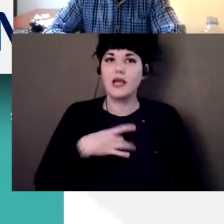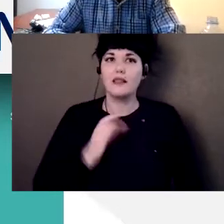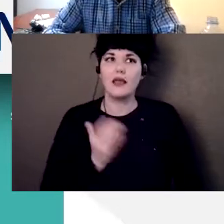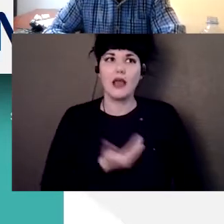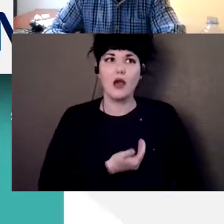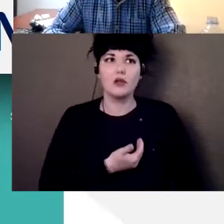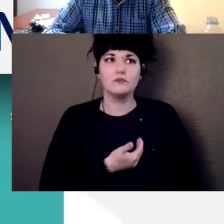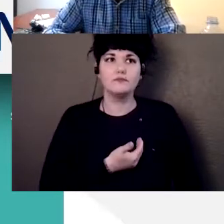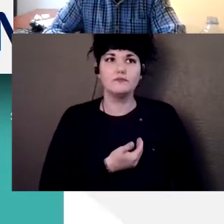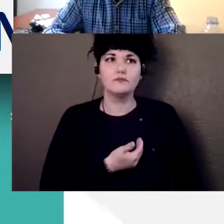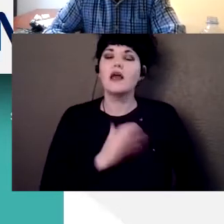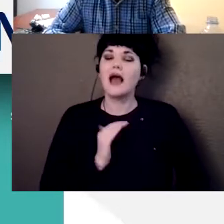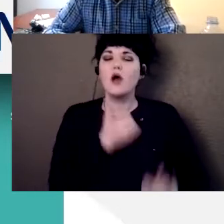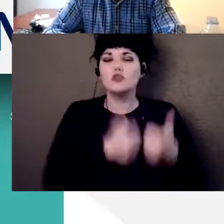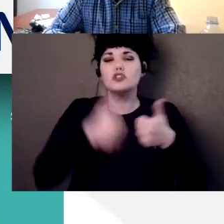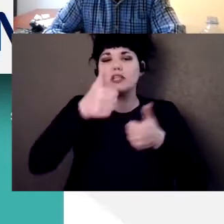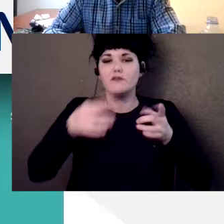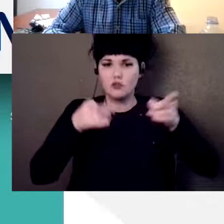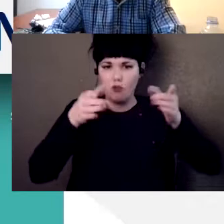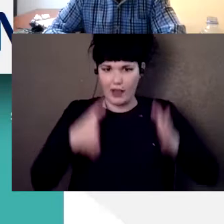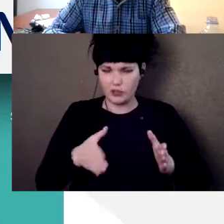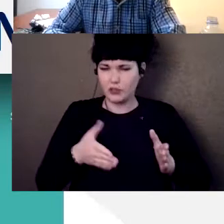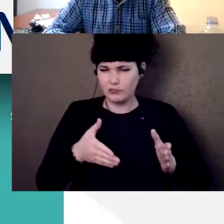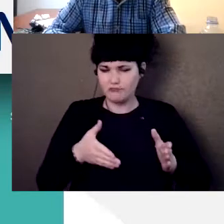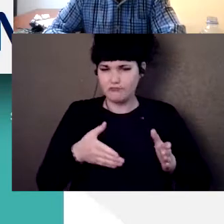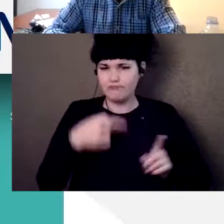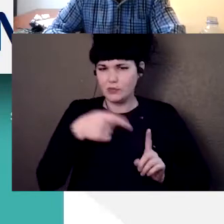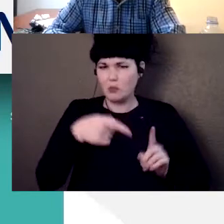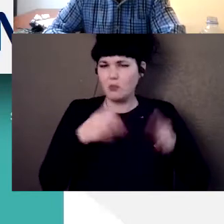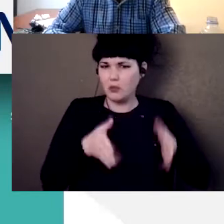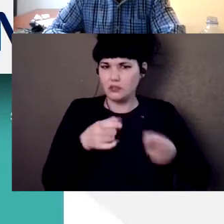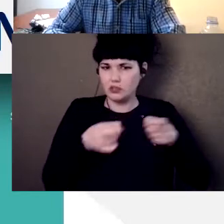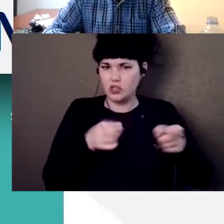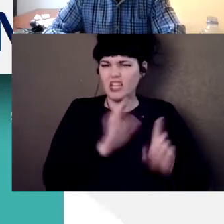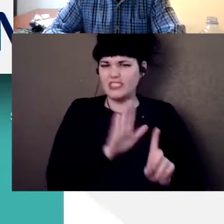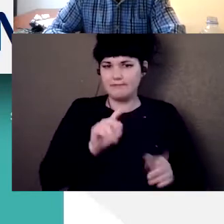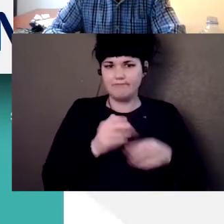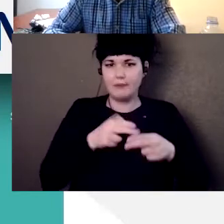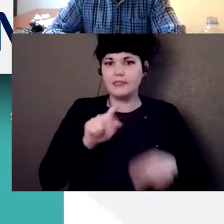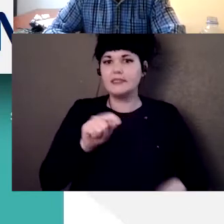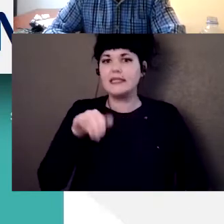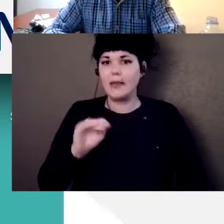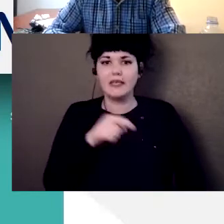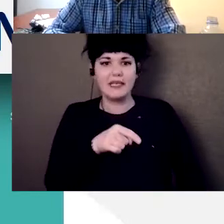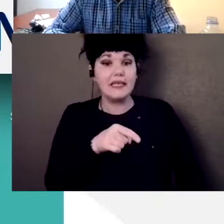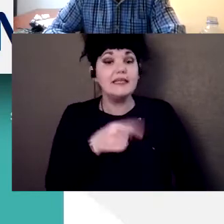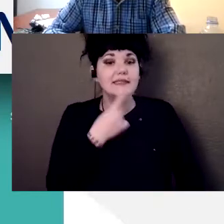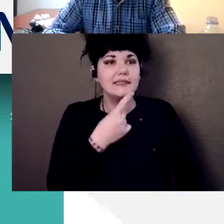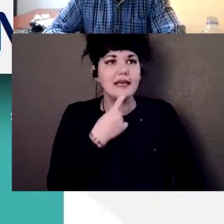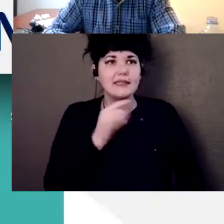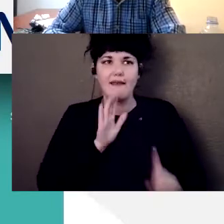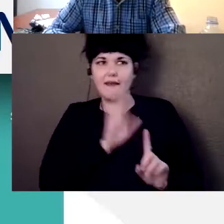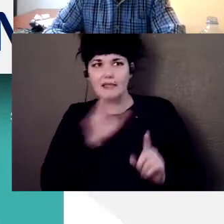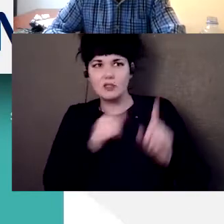our chief, our director, executive director in charge, Tim says, his goal, and I